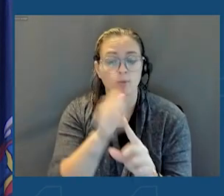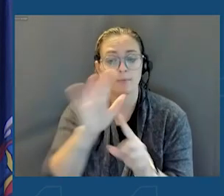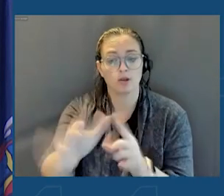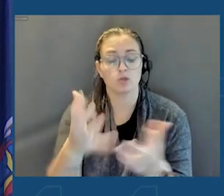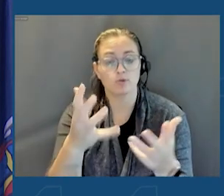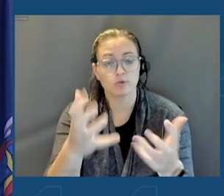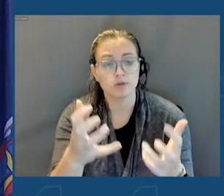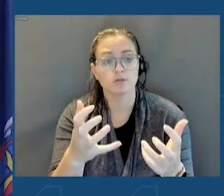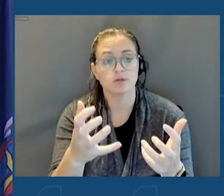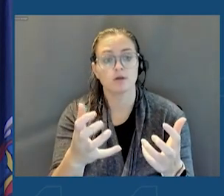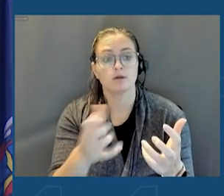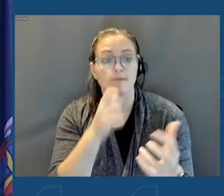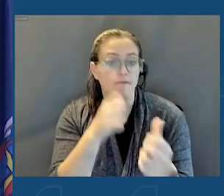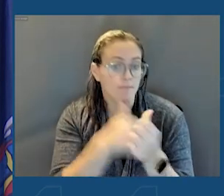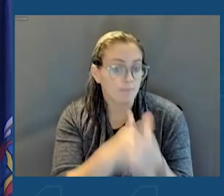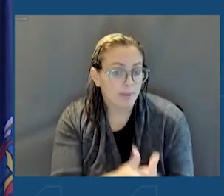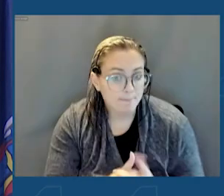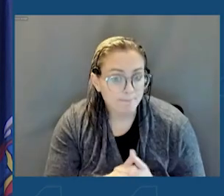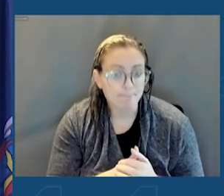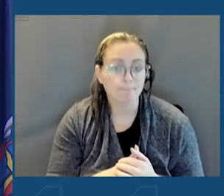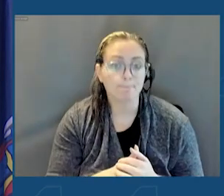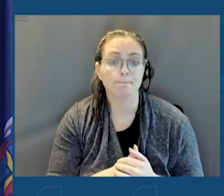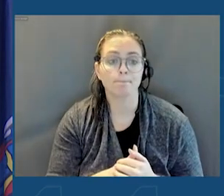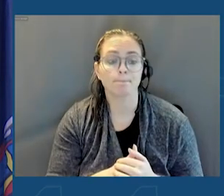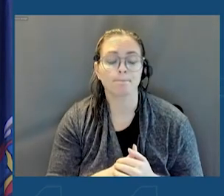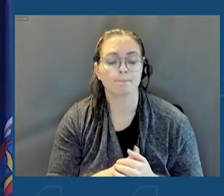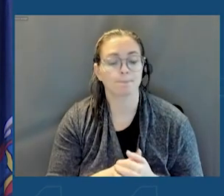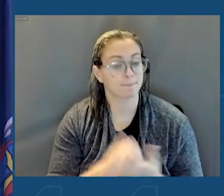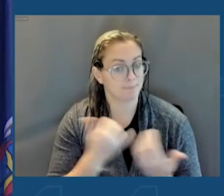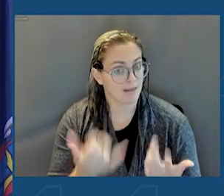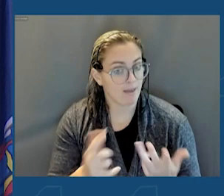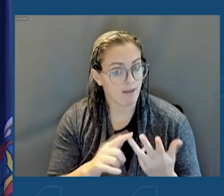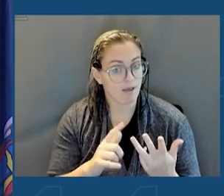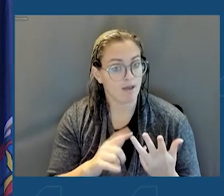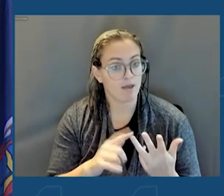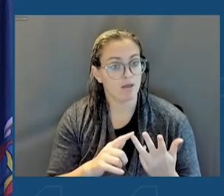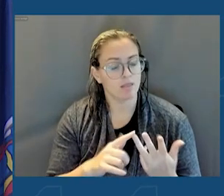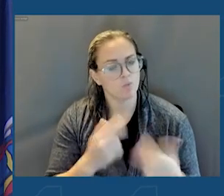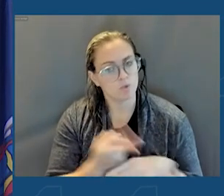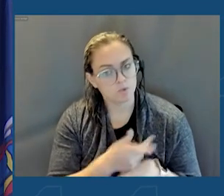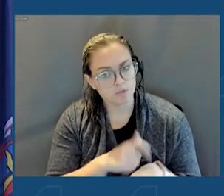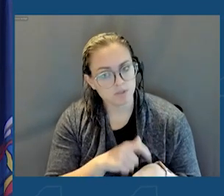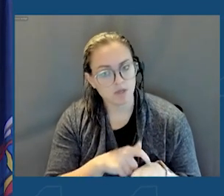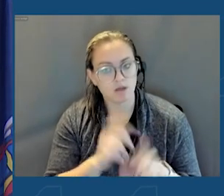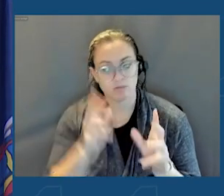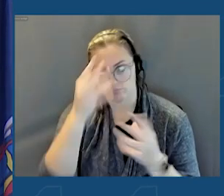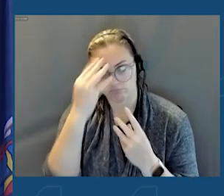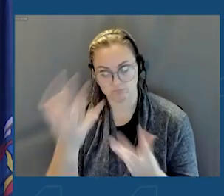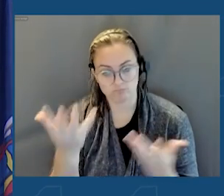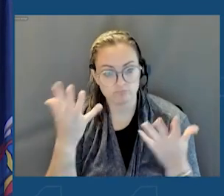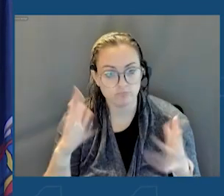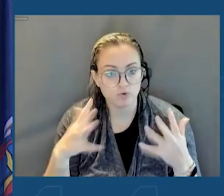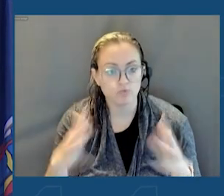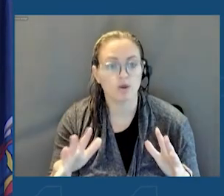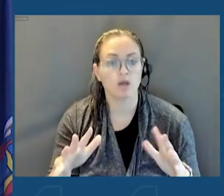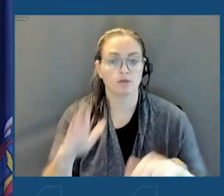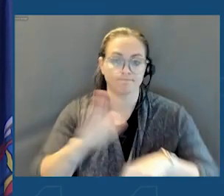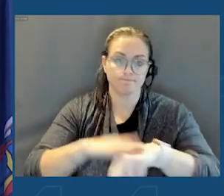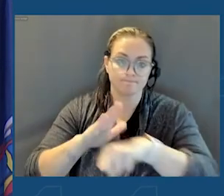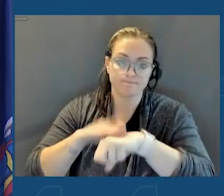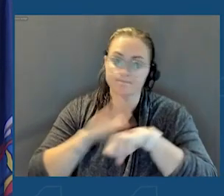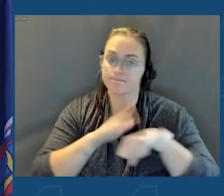be non-compliant, and now that we've spent the time letting them know and warning them of